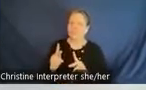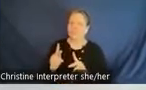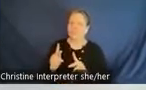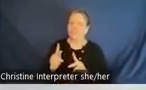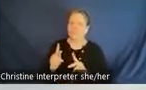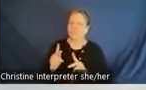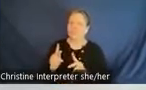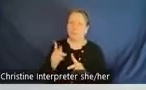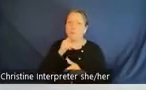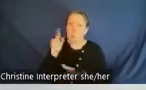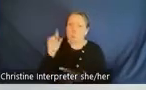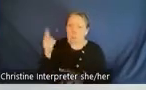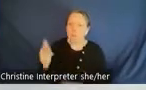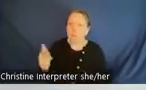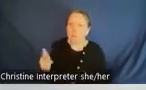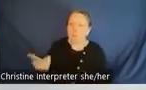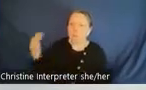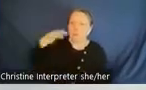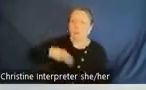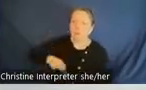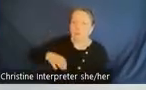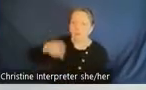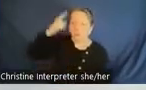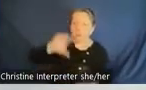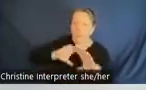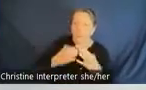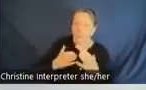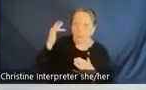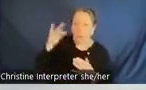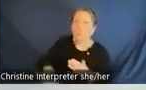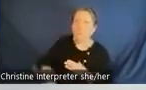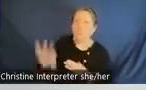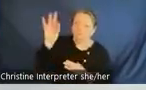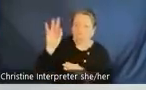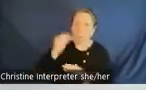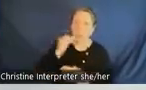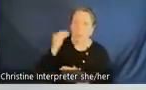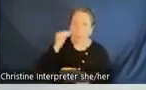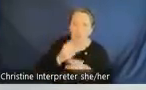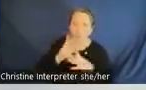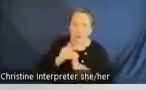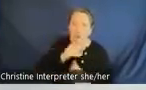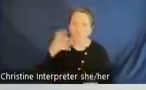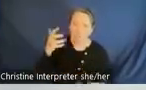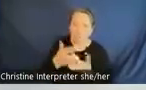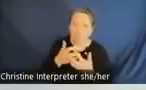afterward benefited from it because they did find a home provider that really worked for them.